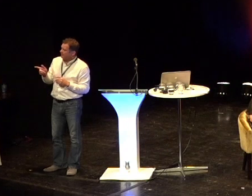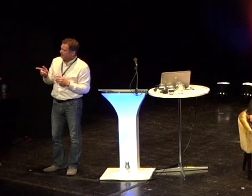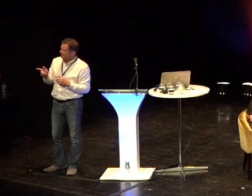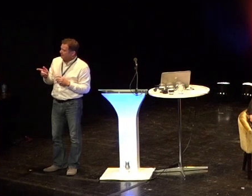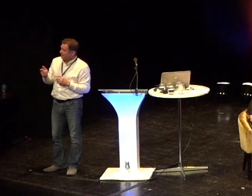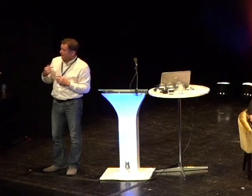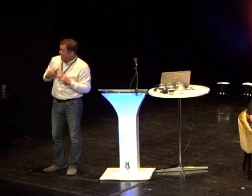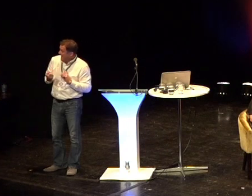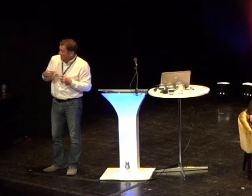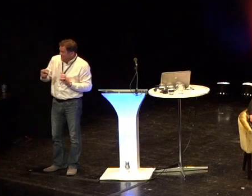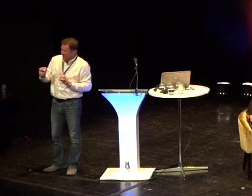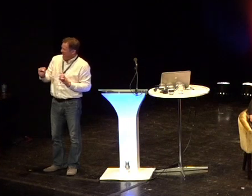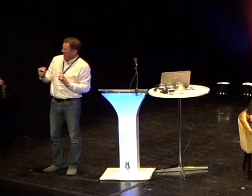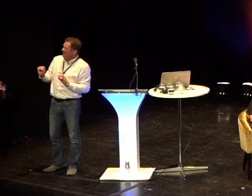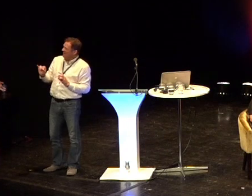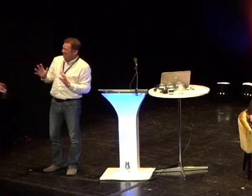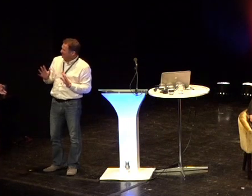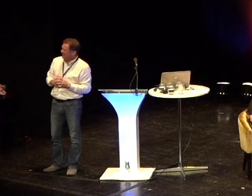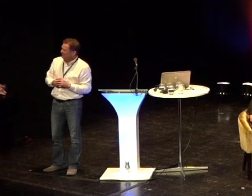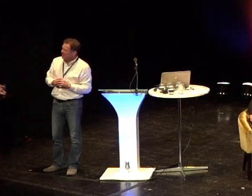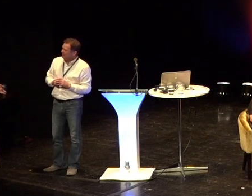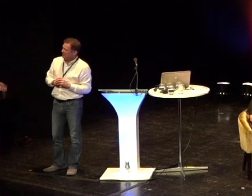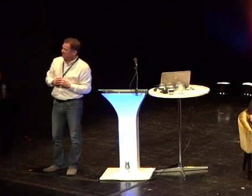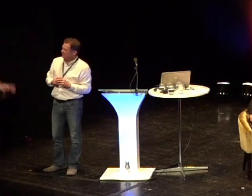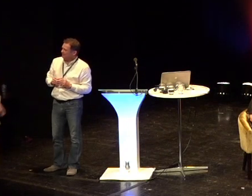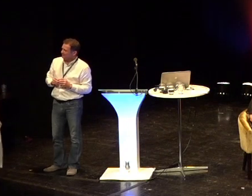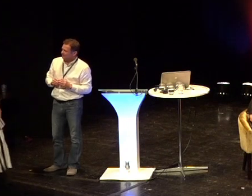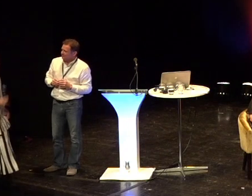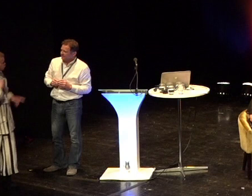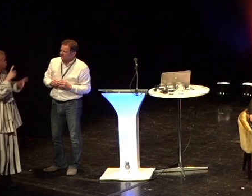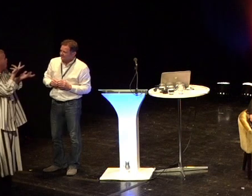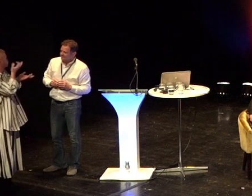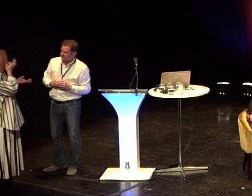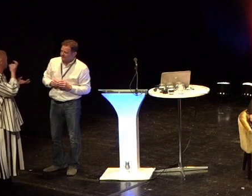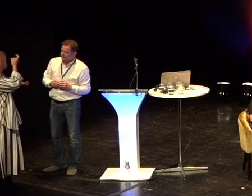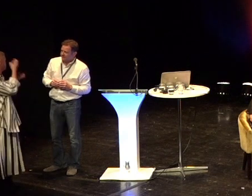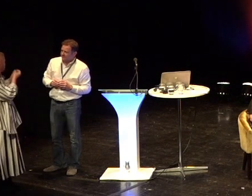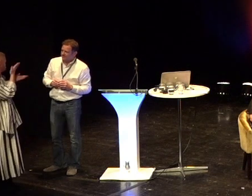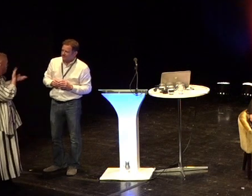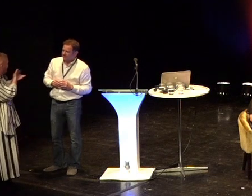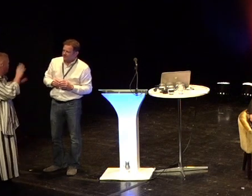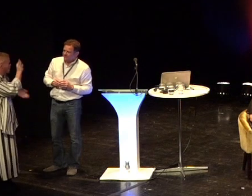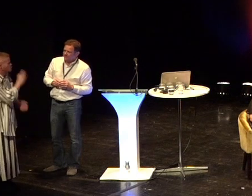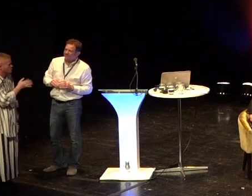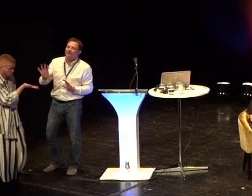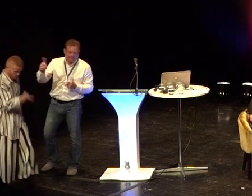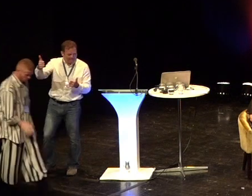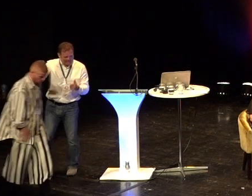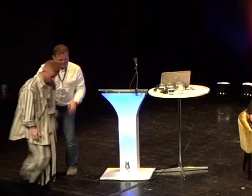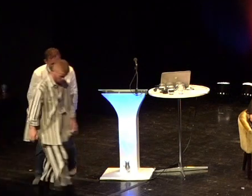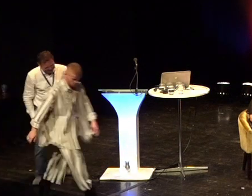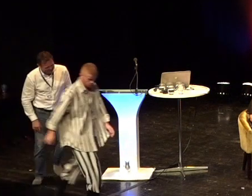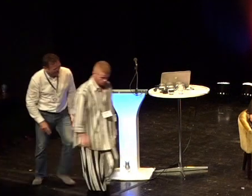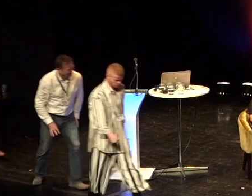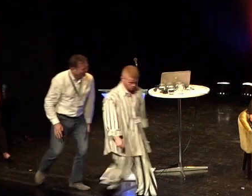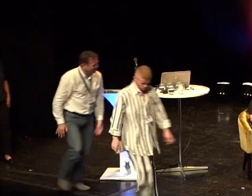Right, okay, so so the question you can't answer yourself, right, okay, no worries. I was just wondering, I just wanted to make sure